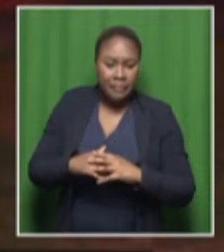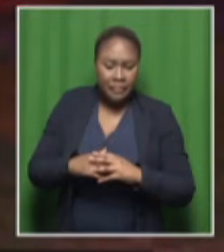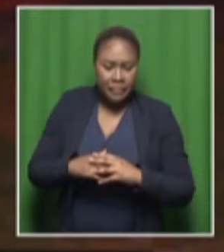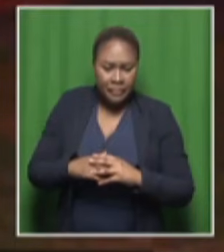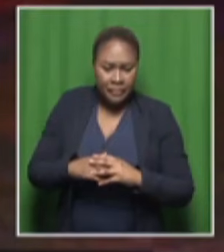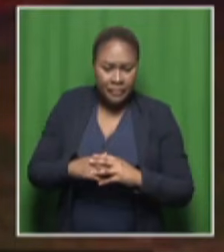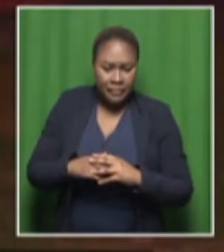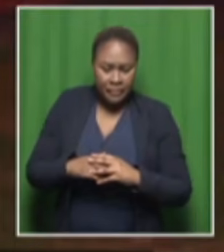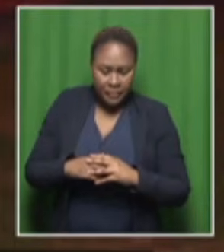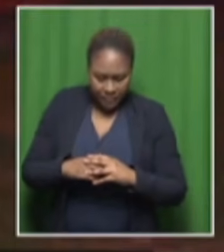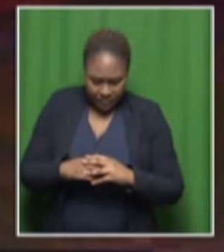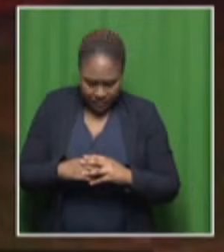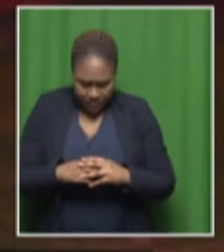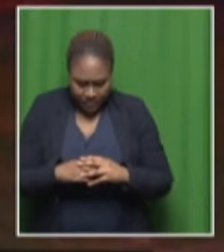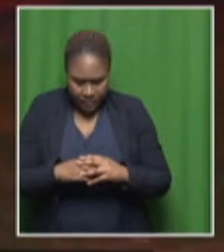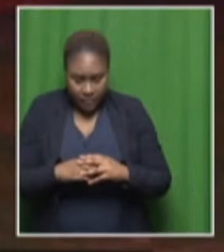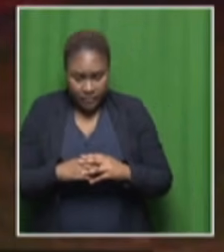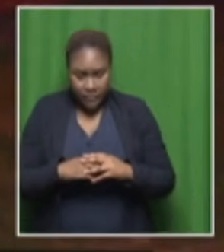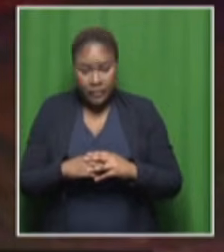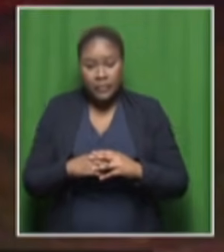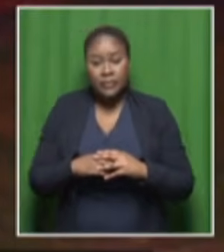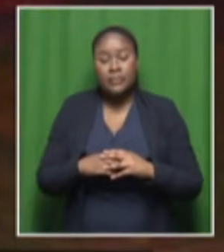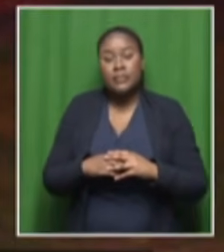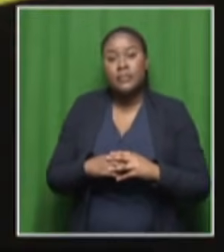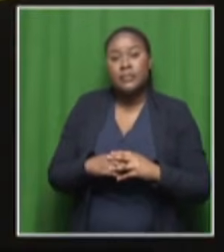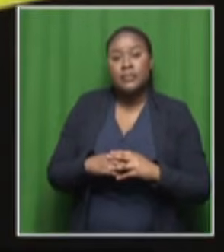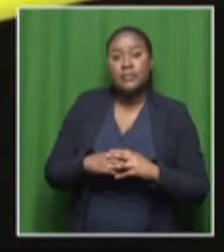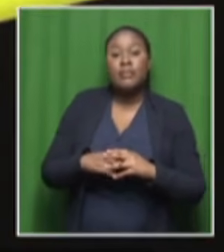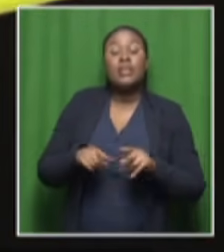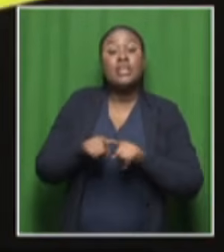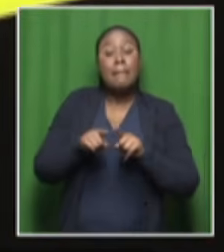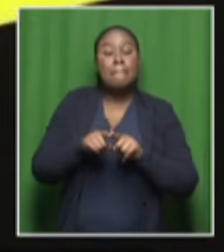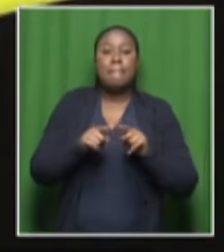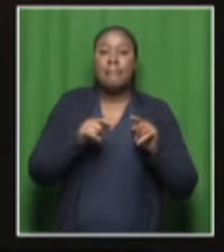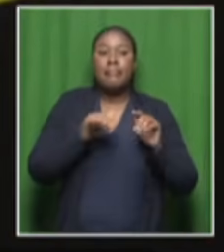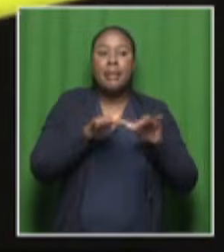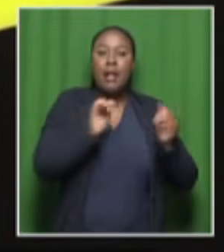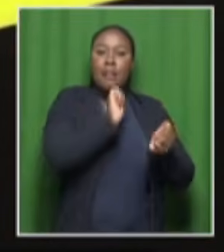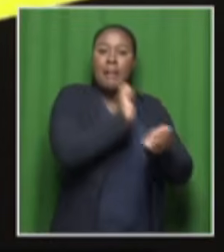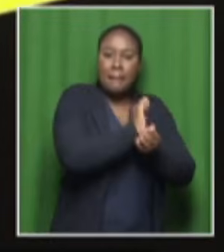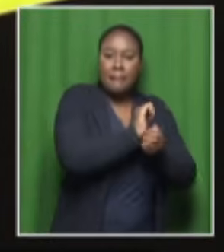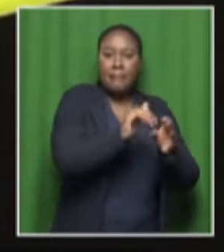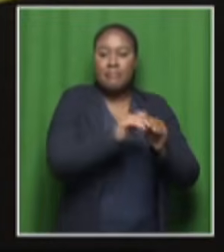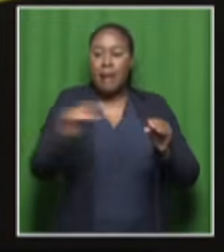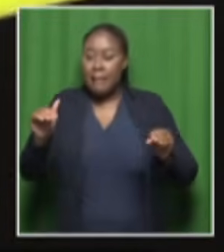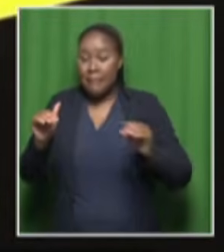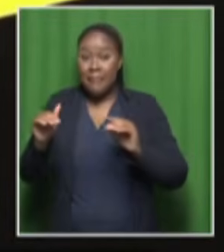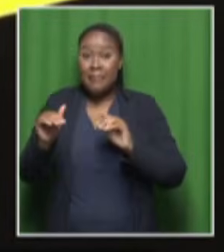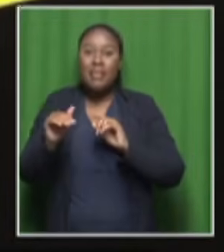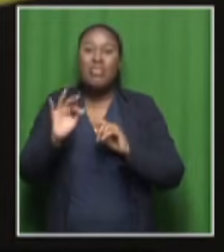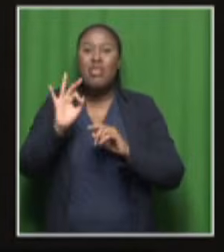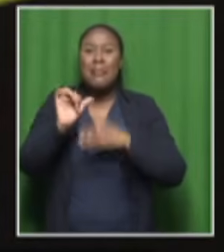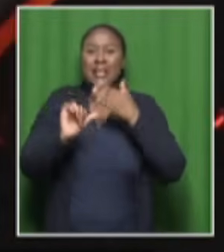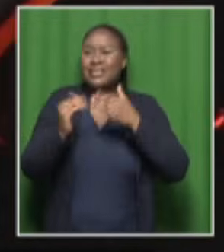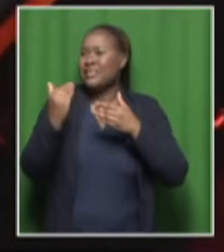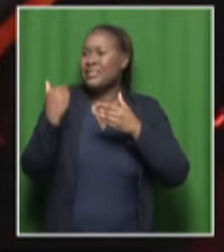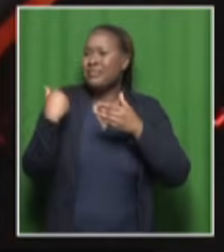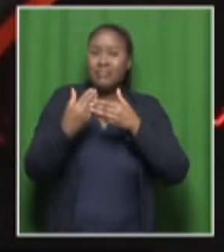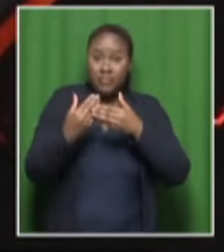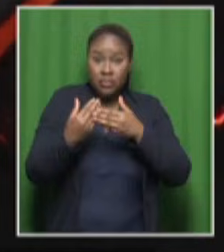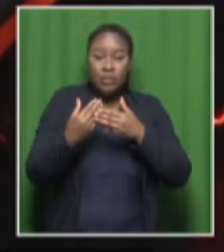publicly confirm in our analysis with regards to parolees that were released. In the last 3 months, we